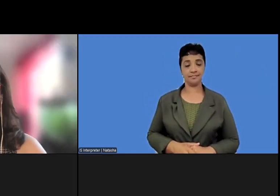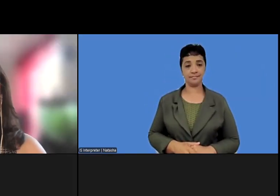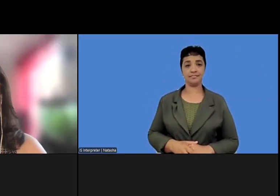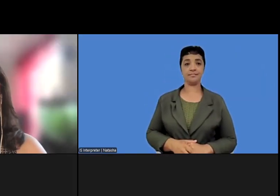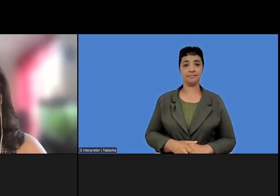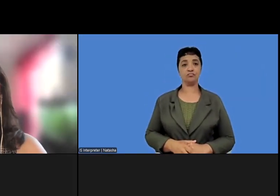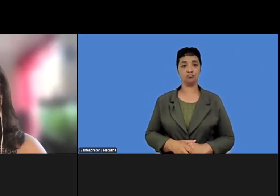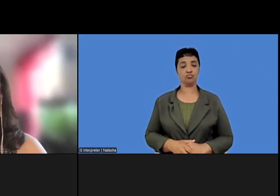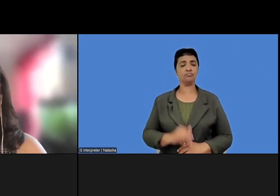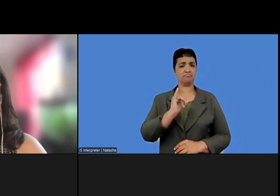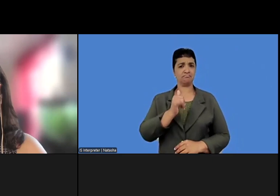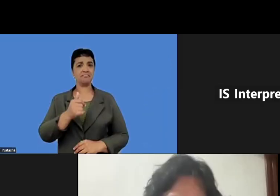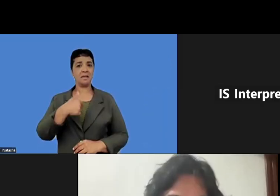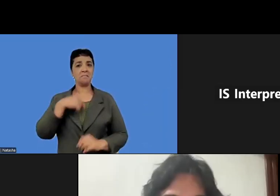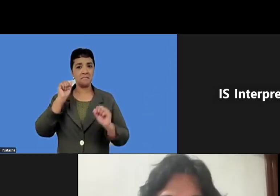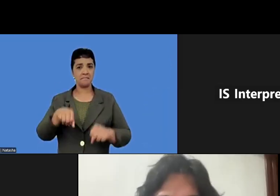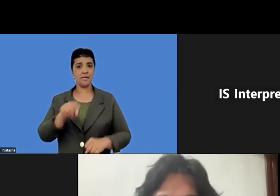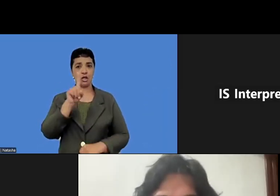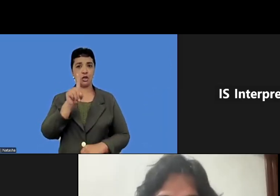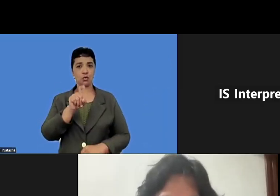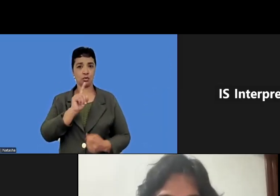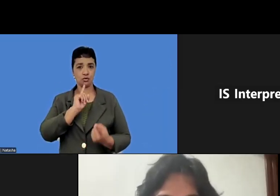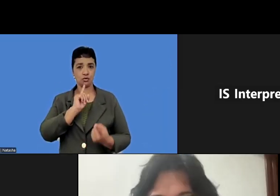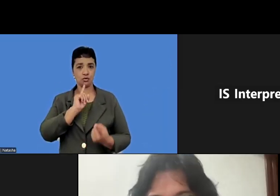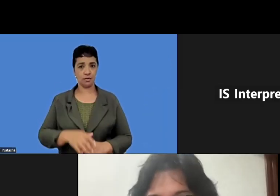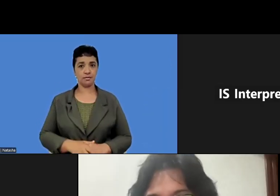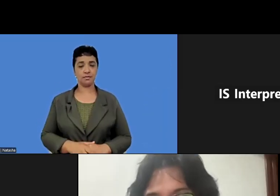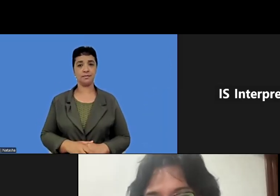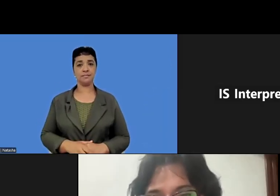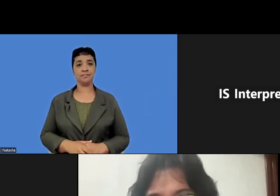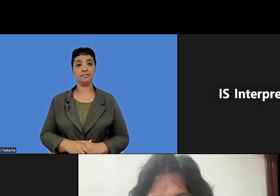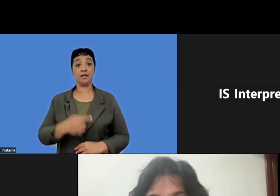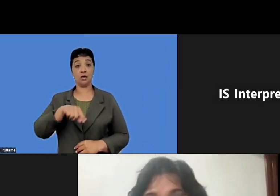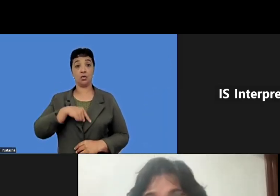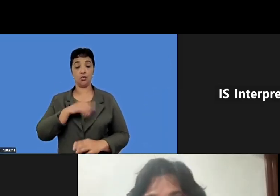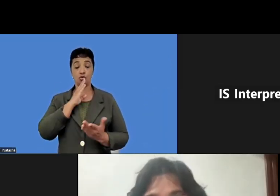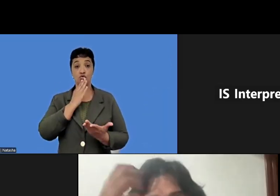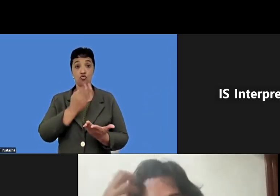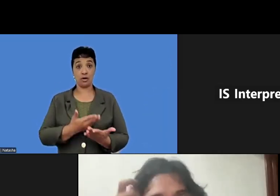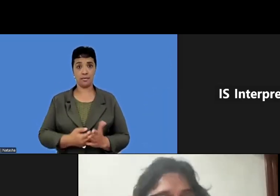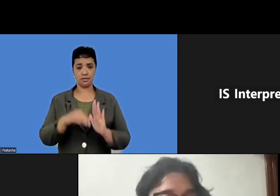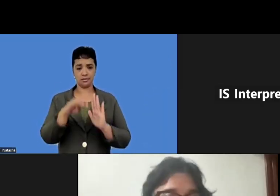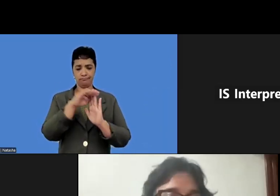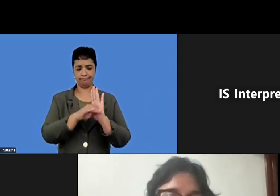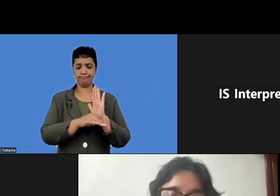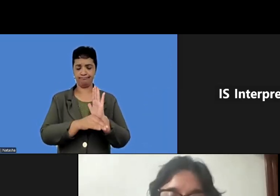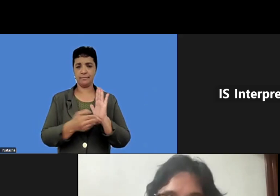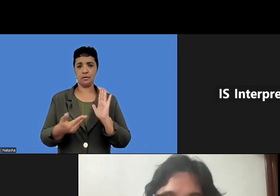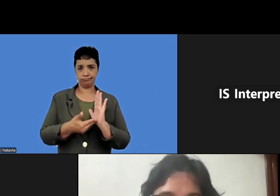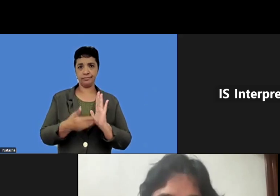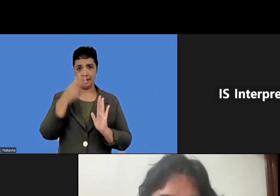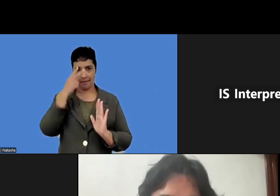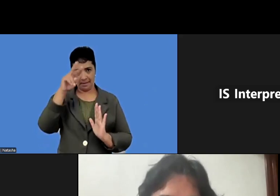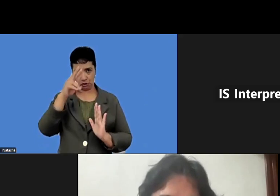ahead. I can respond to this question. We had a list of recommendations, for example, for the case of Acapulco, that I think can be